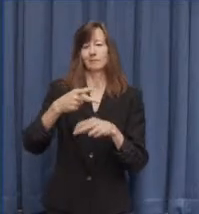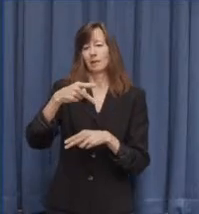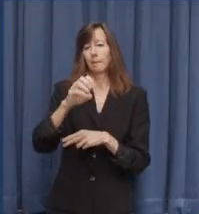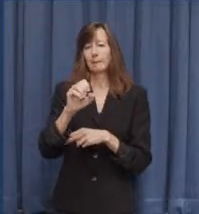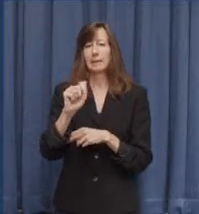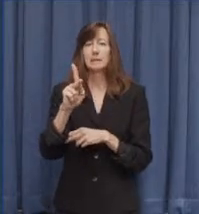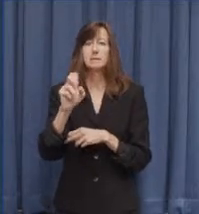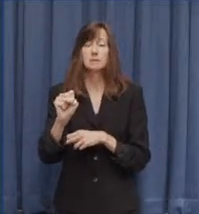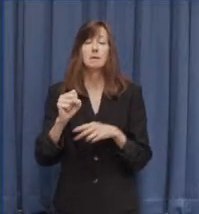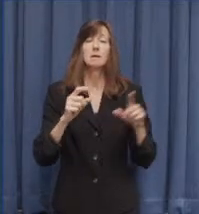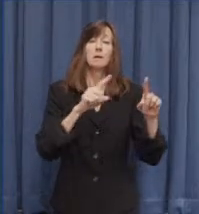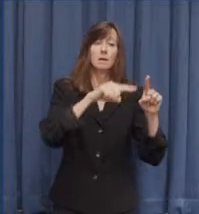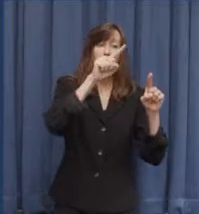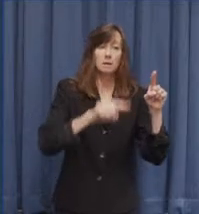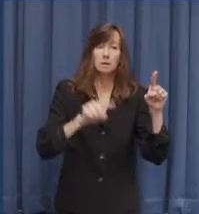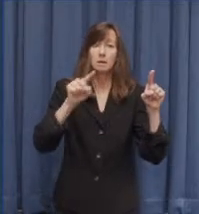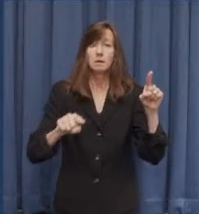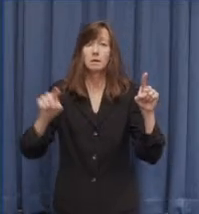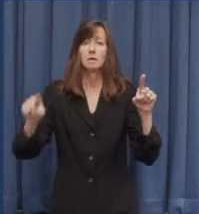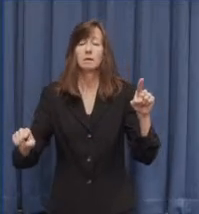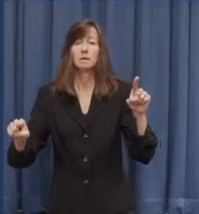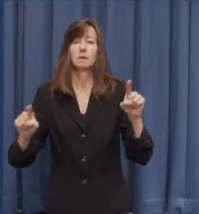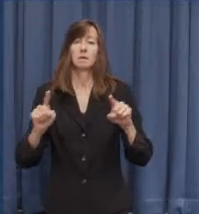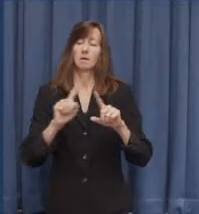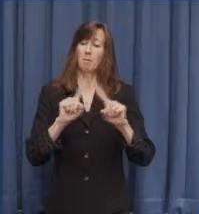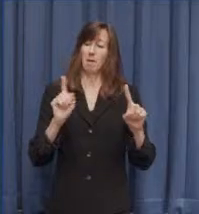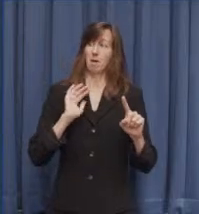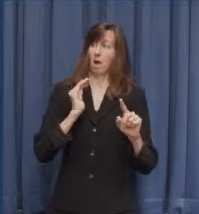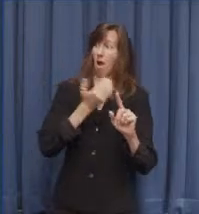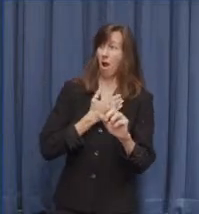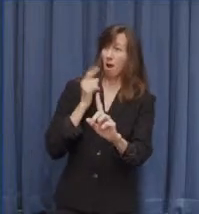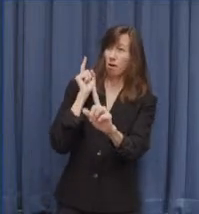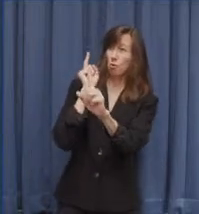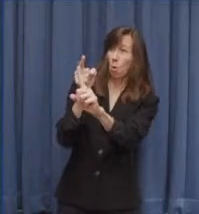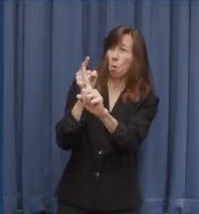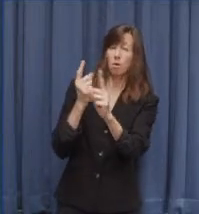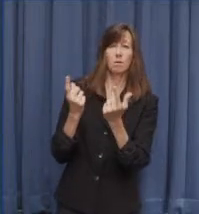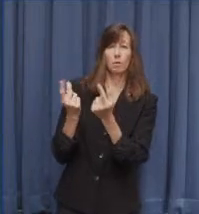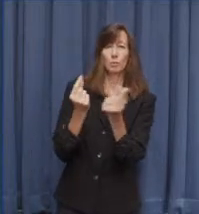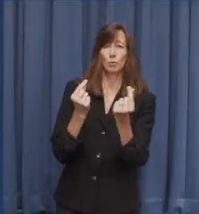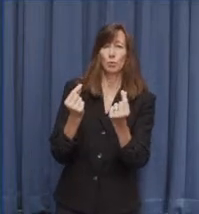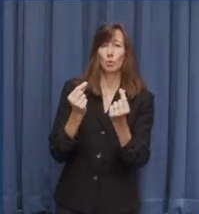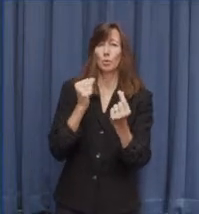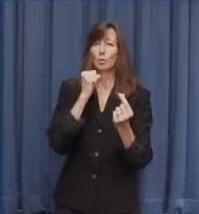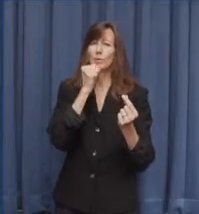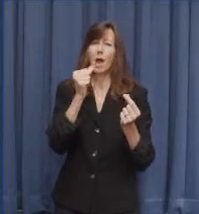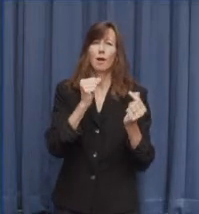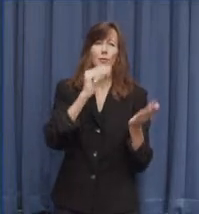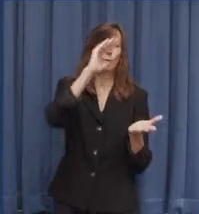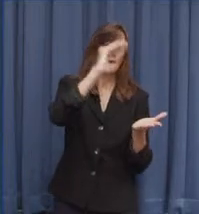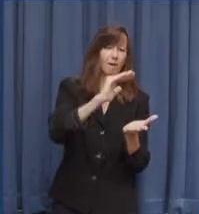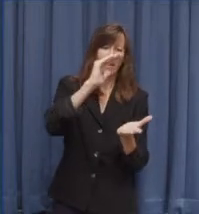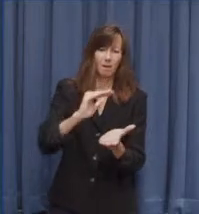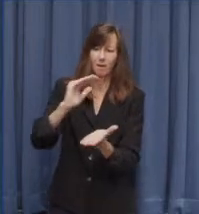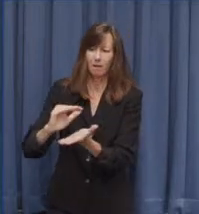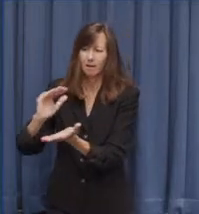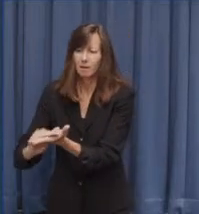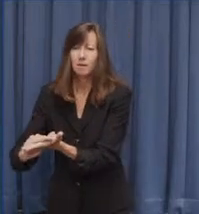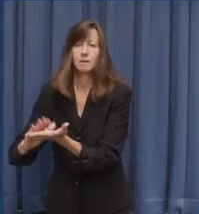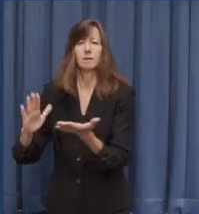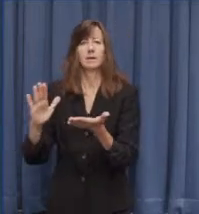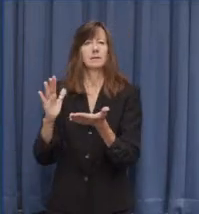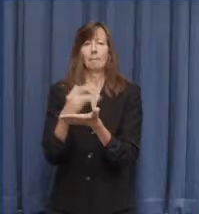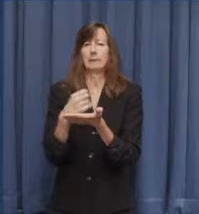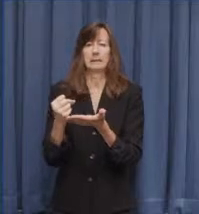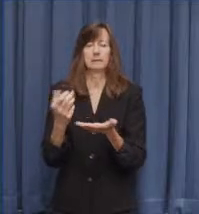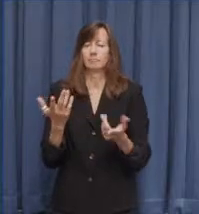goal here is not to completely eliminate any of those going forward, because that's near impossible unless we remained